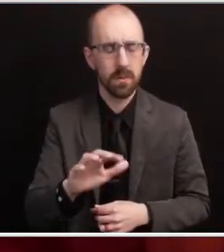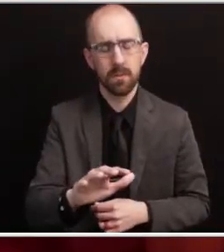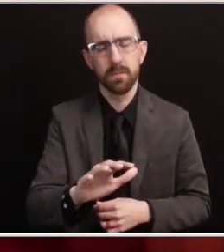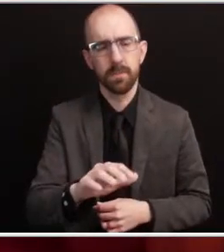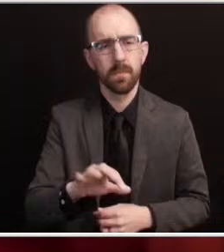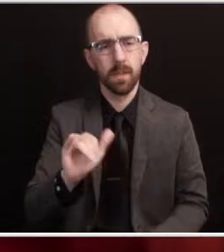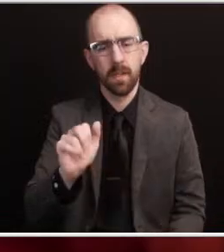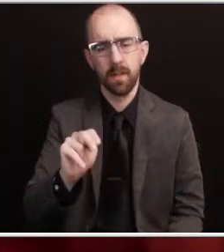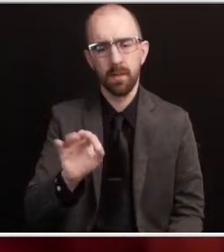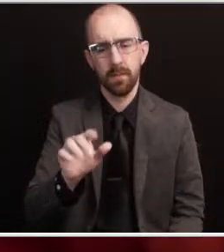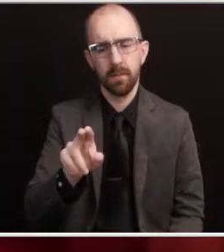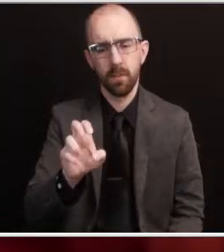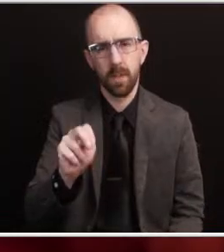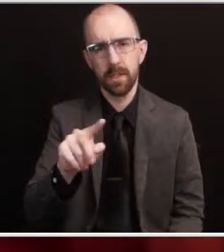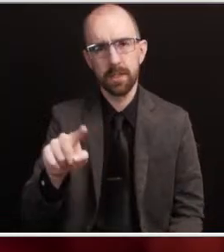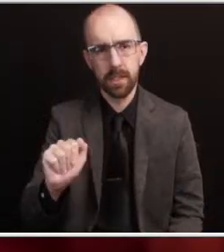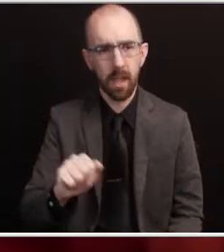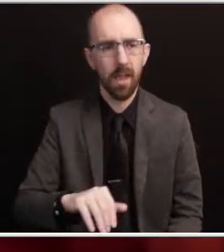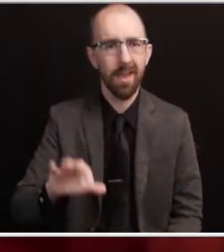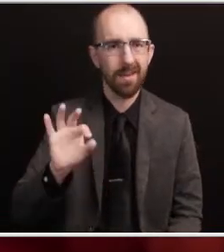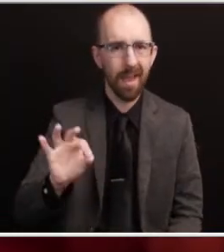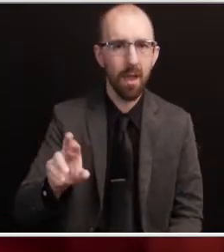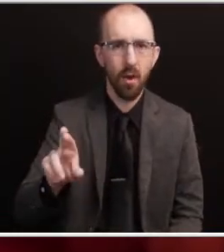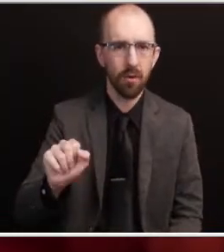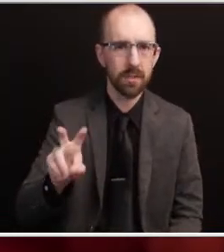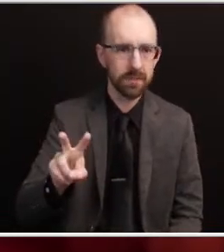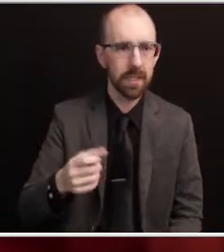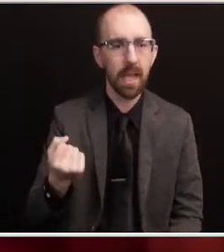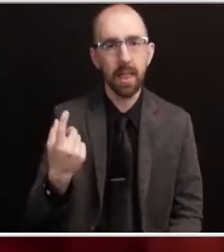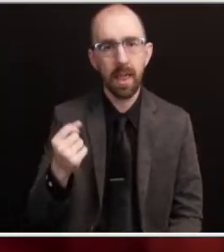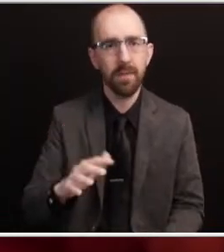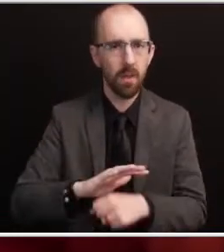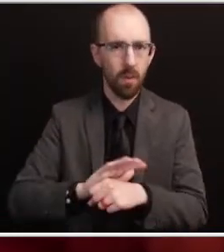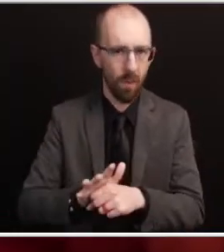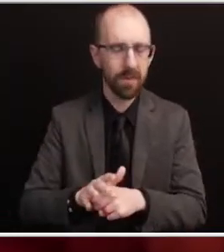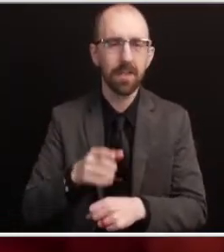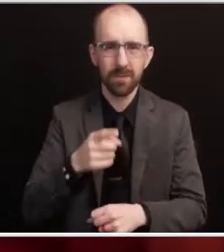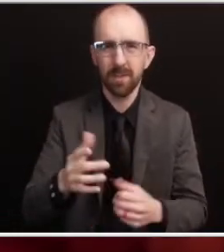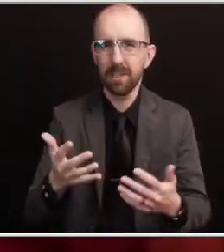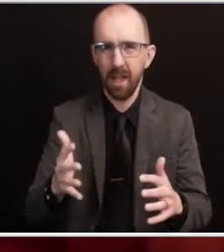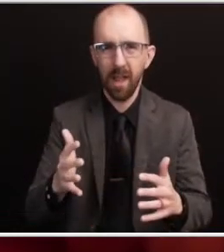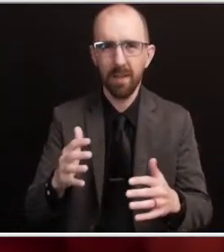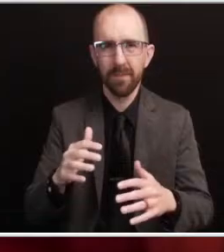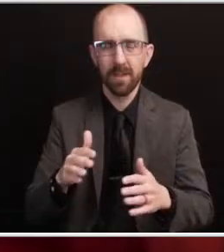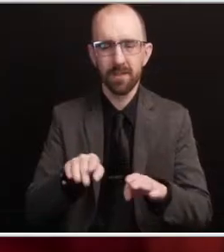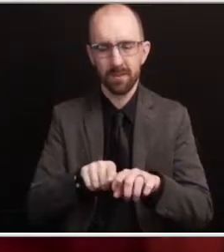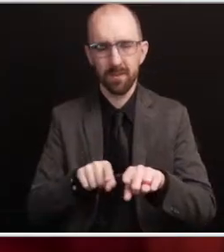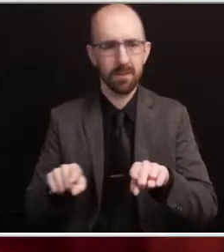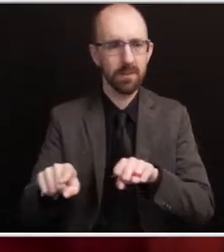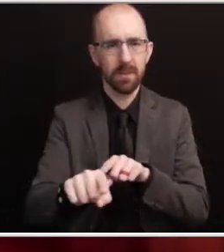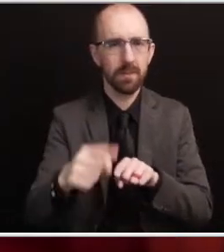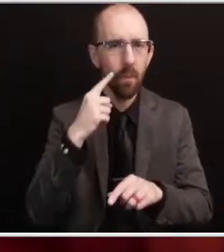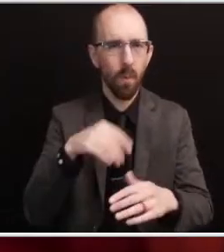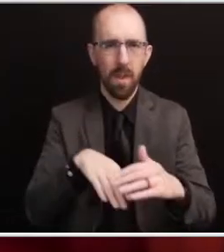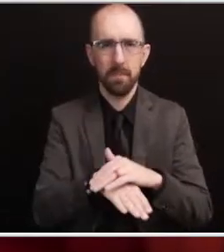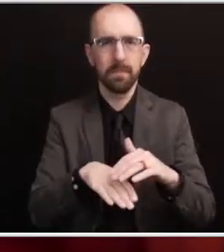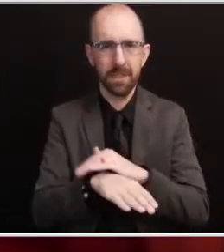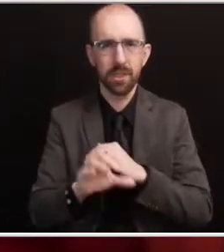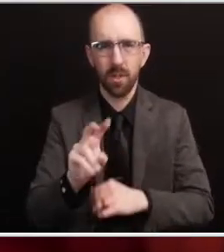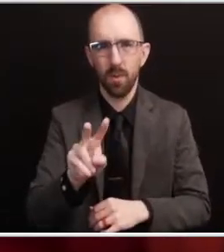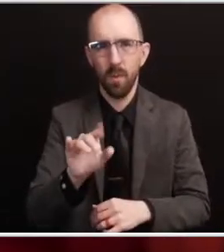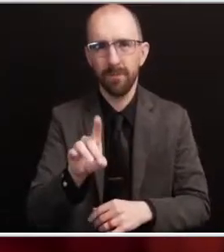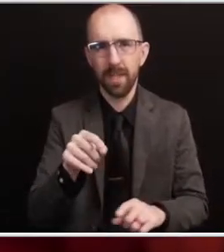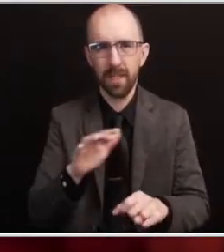influenza, 9 for RSV, and 11 COVID. So COVID has kind of overtaken as far as admissions. It's still low,